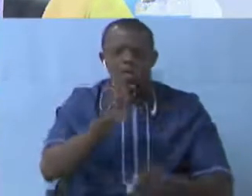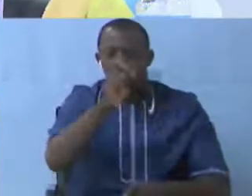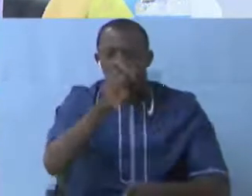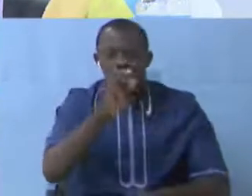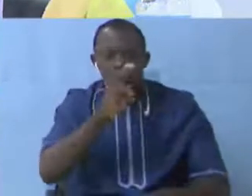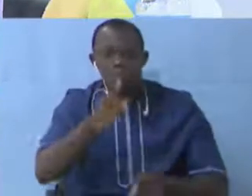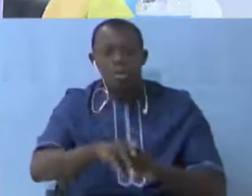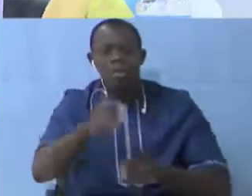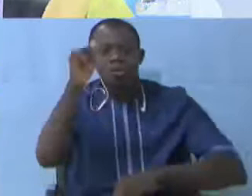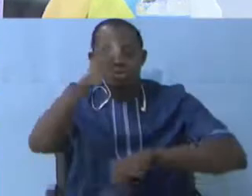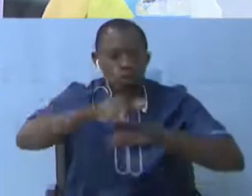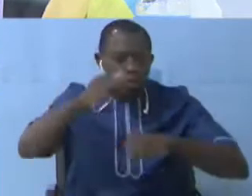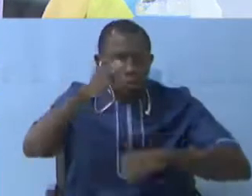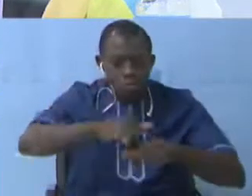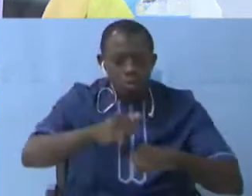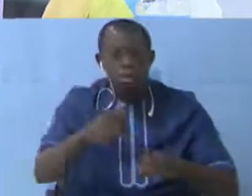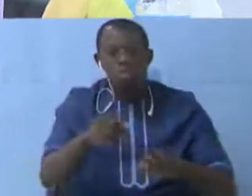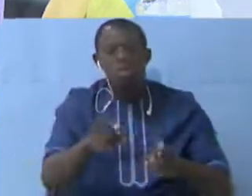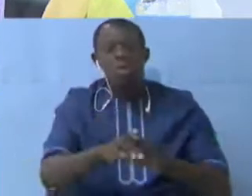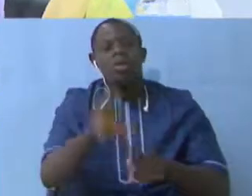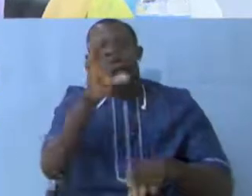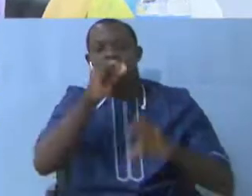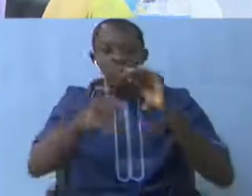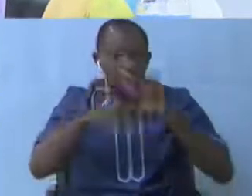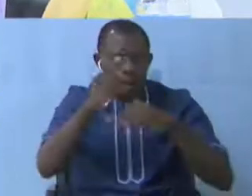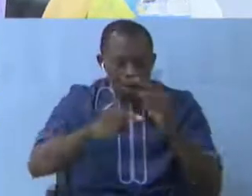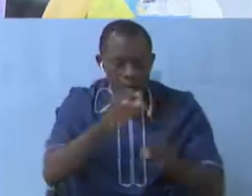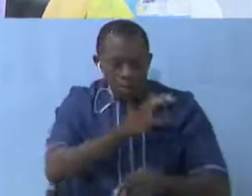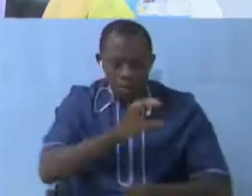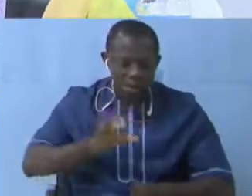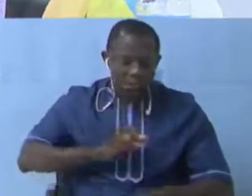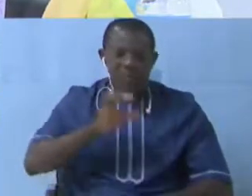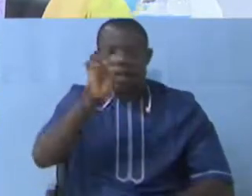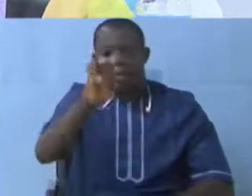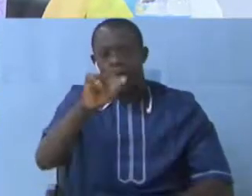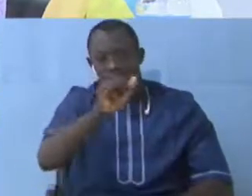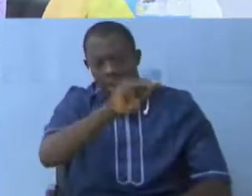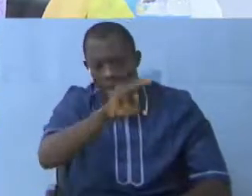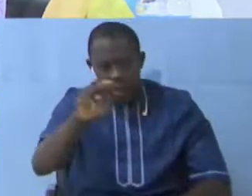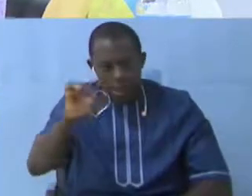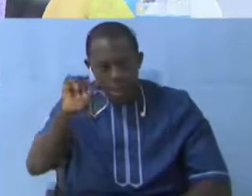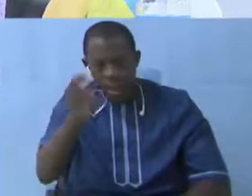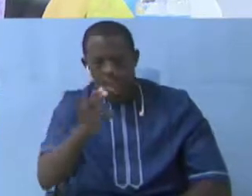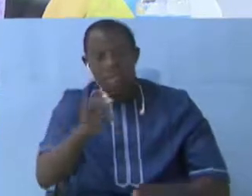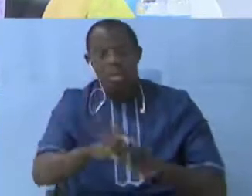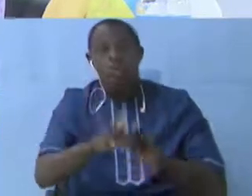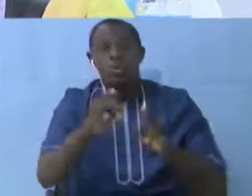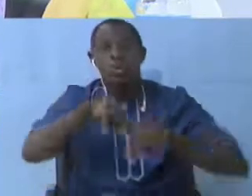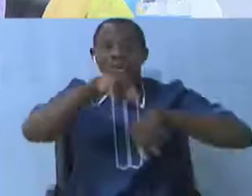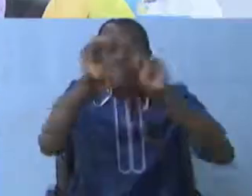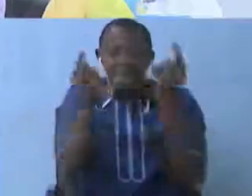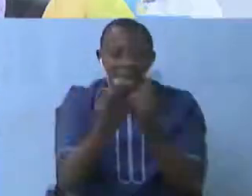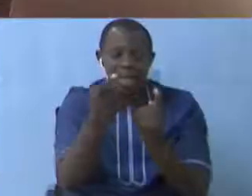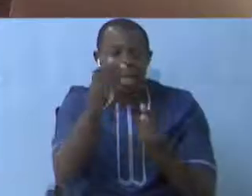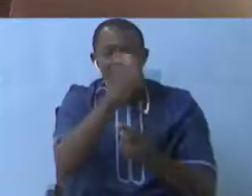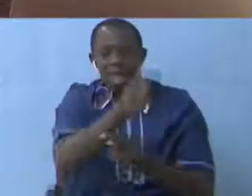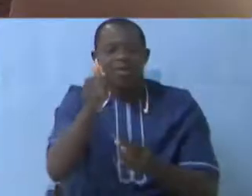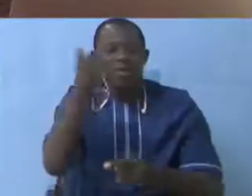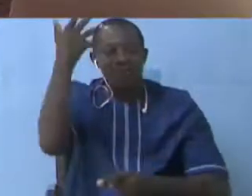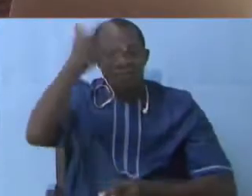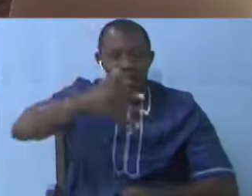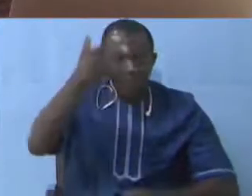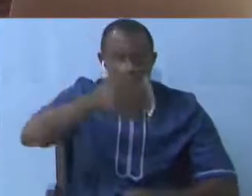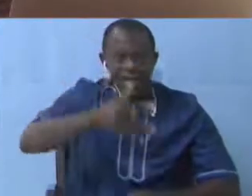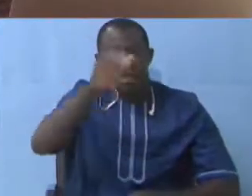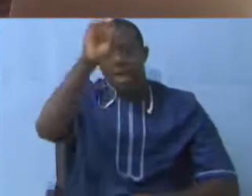Mane. Generally, every 16th of December also, we will have an event. Danañ ci nettali yenn journalistes yi nga xam ne